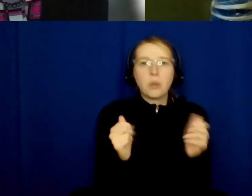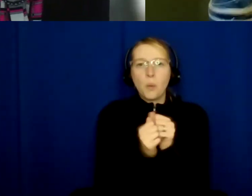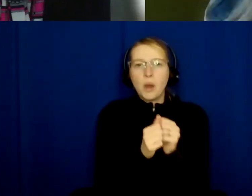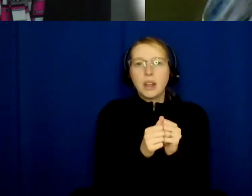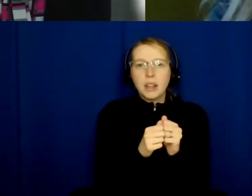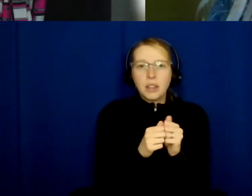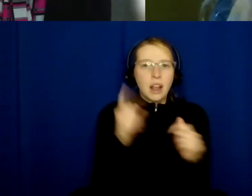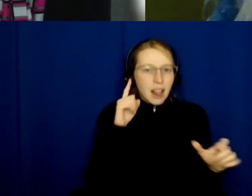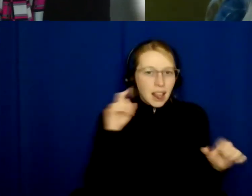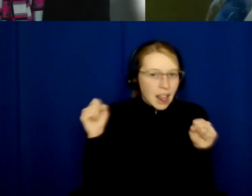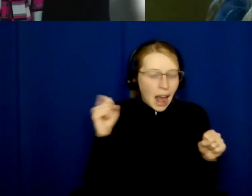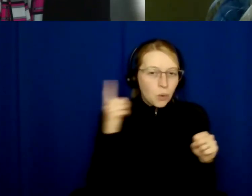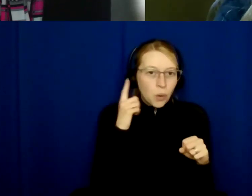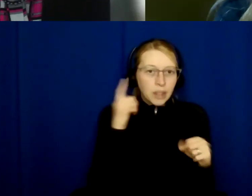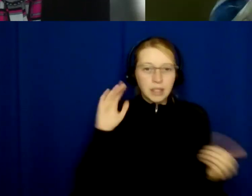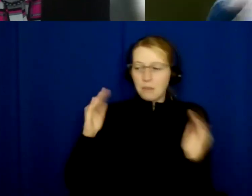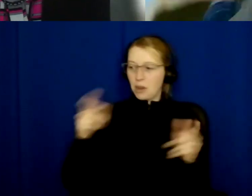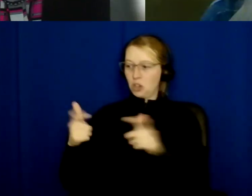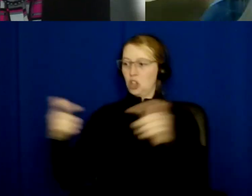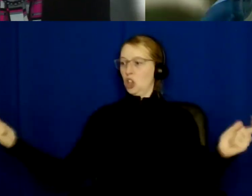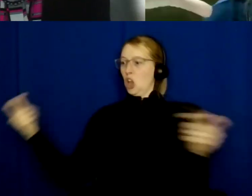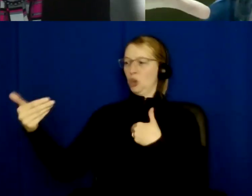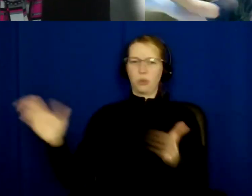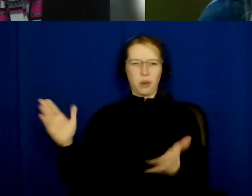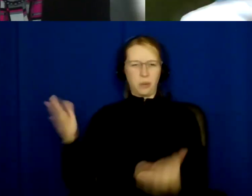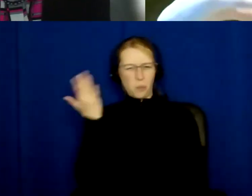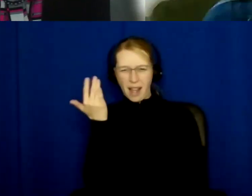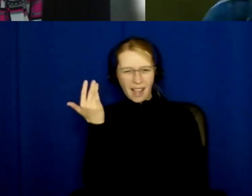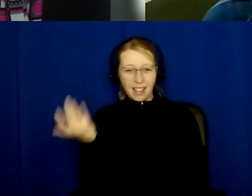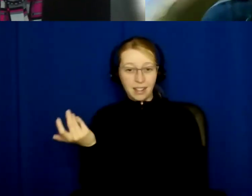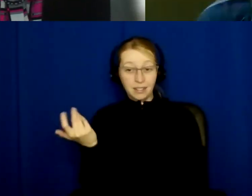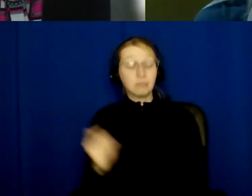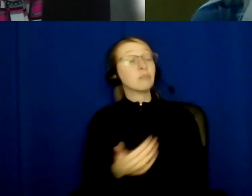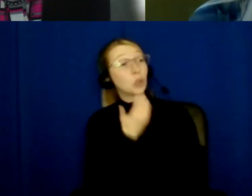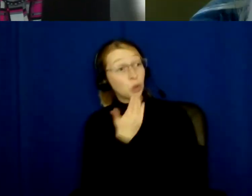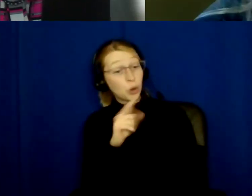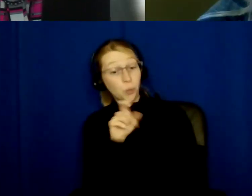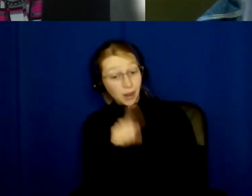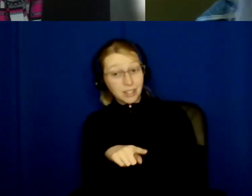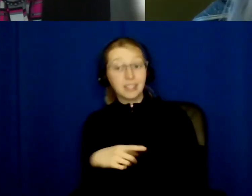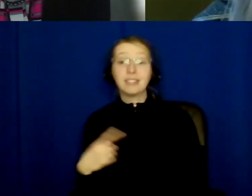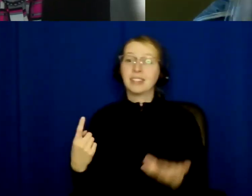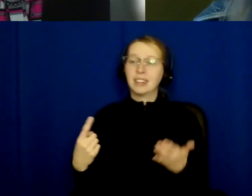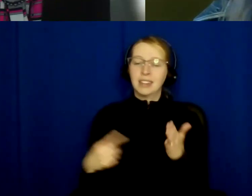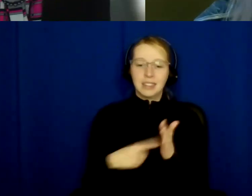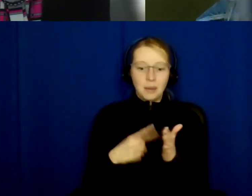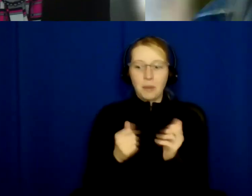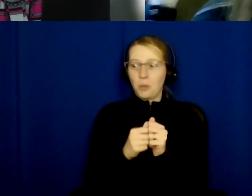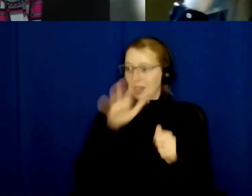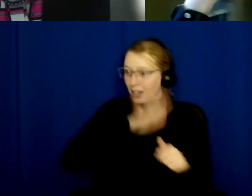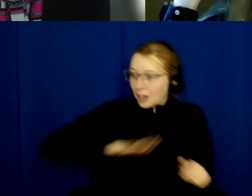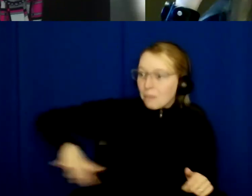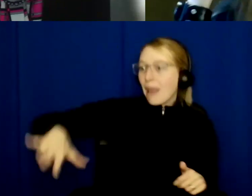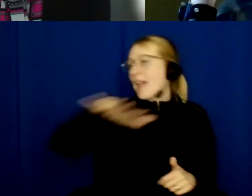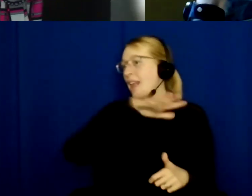Good question. There's this thing called reverberation and space. It could get quite